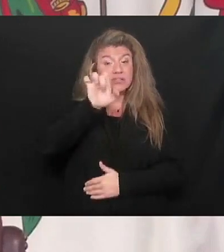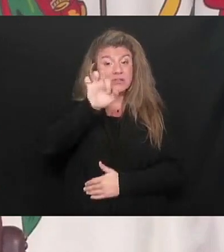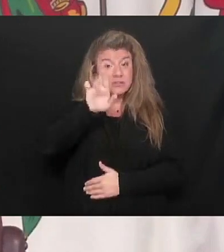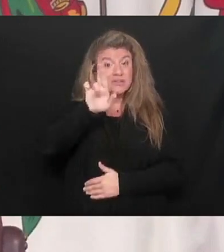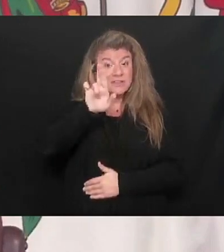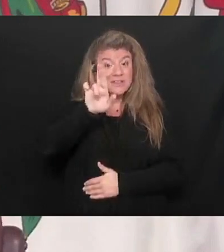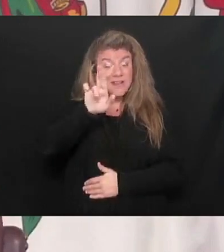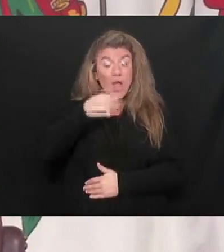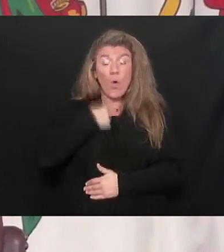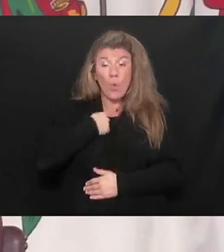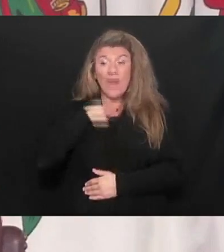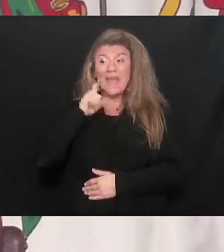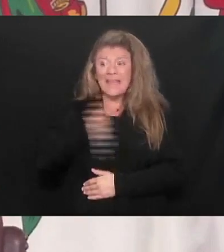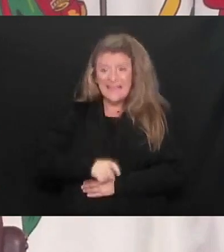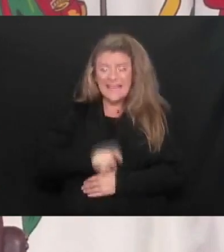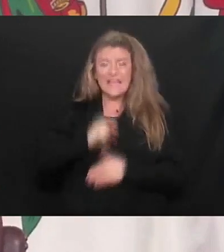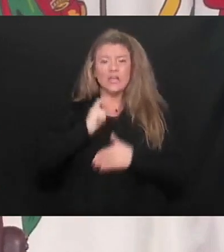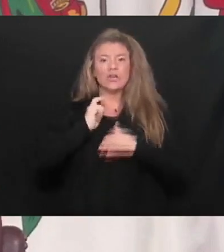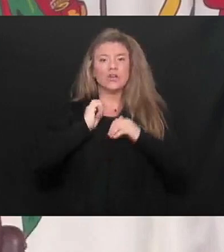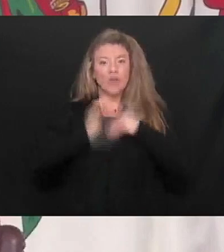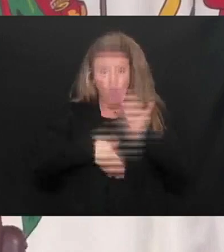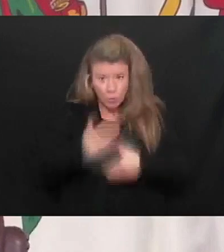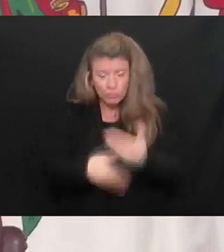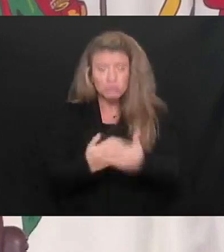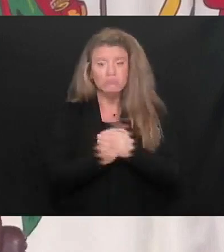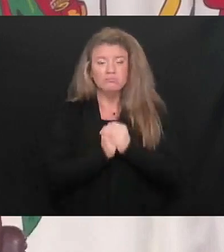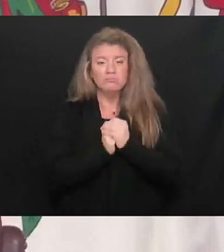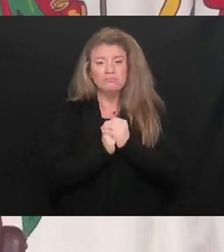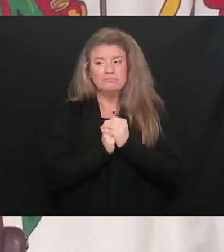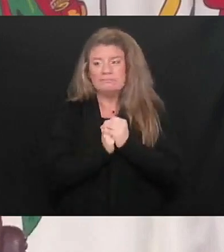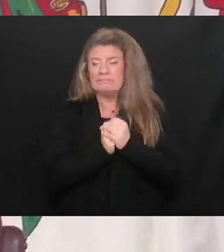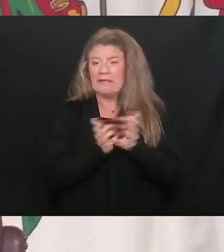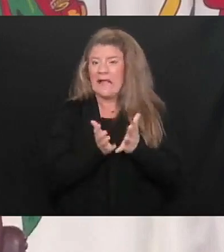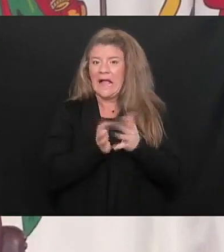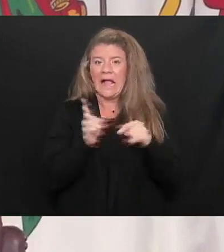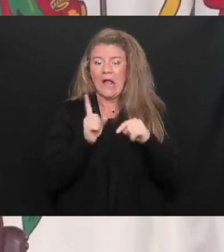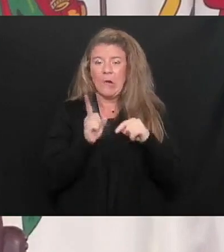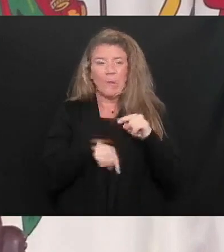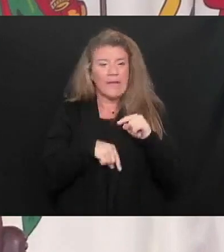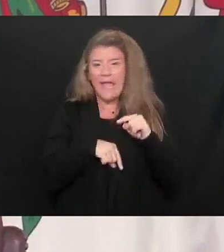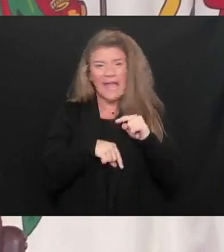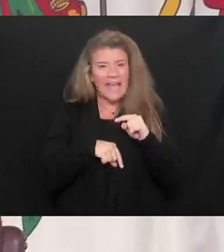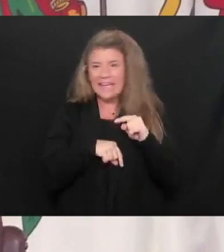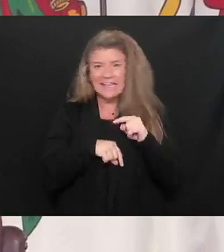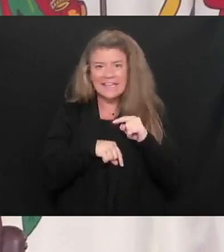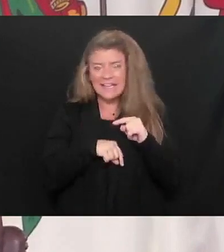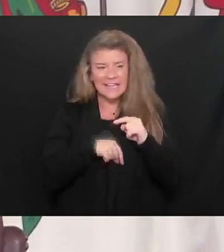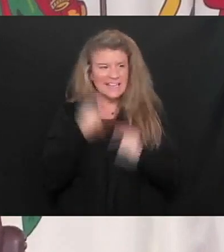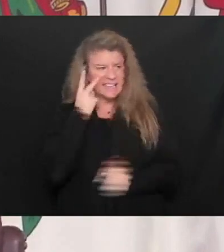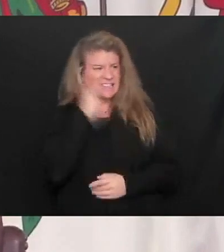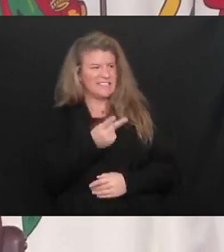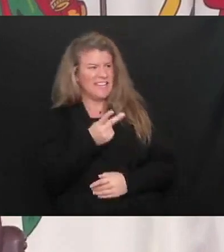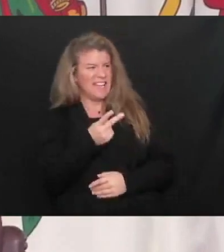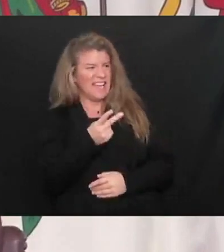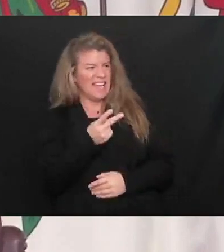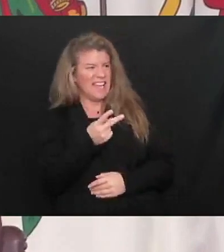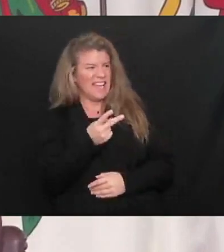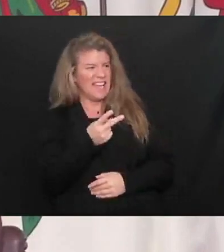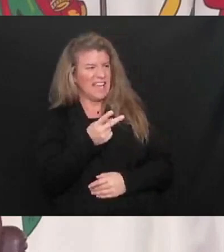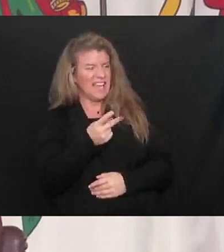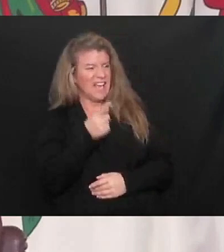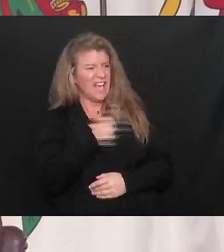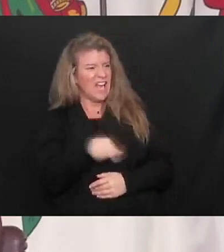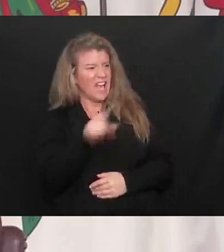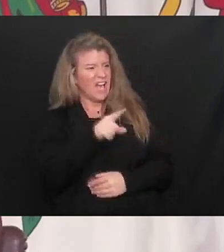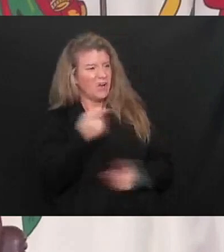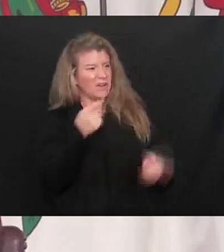We need to move, and we can't get past the legalities of Washington to be able to move